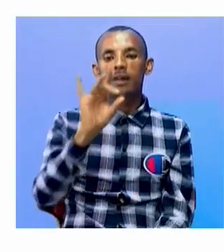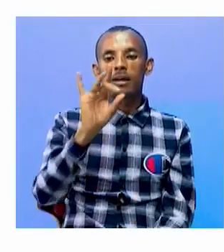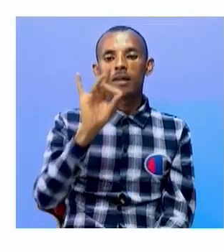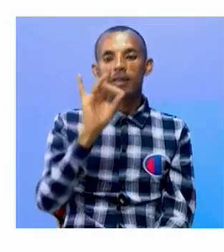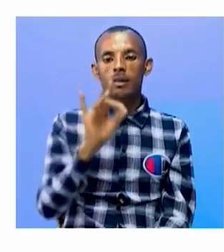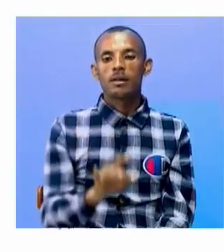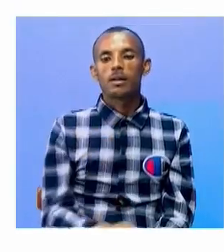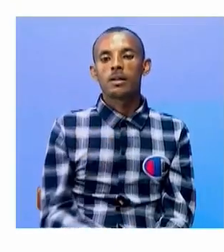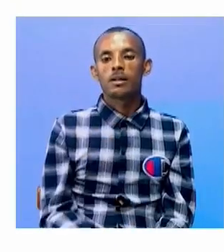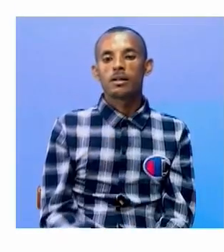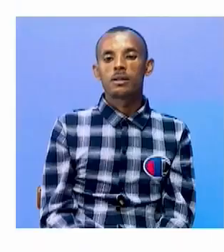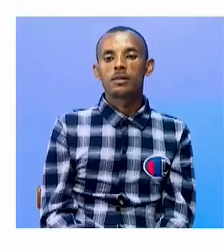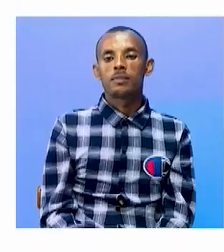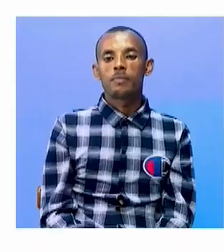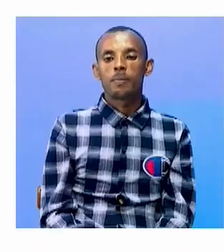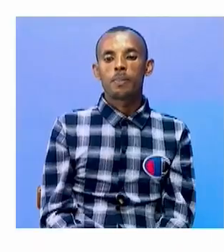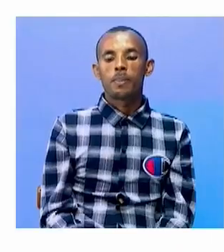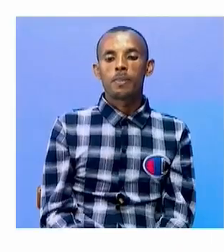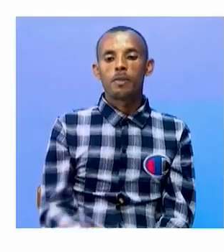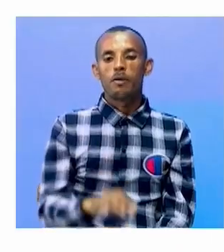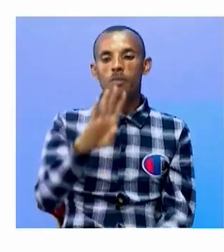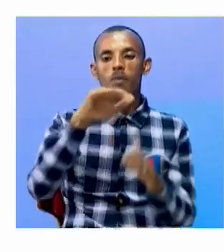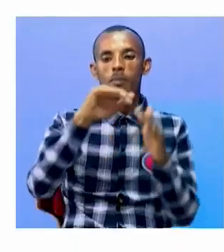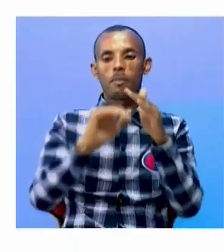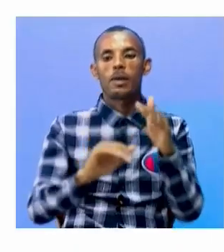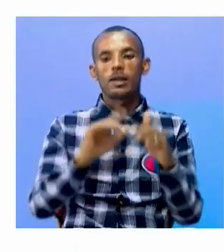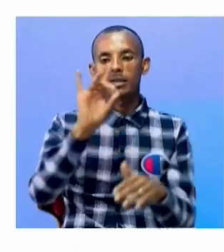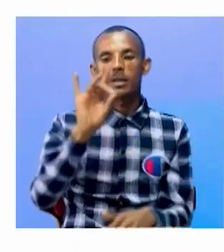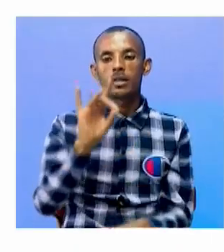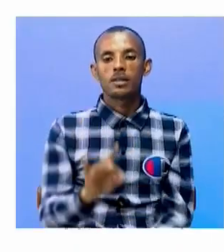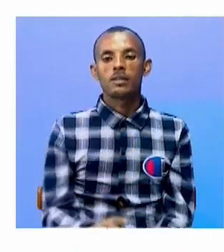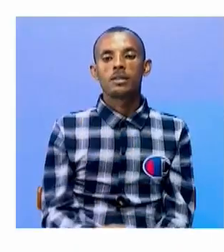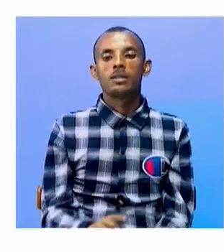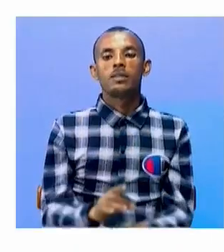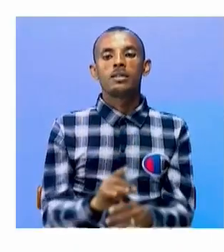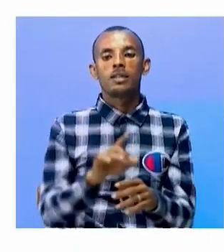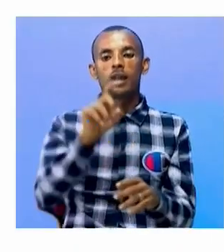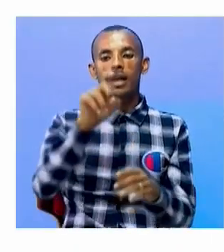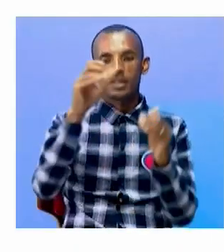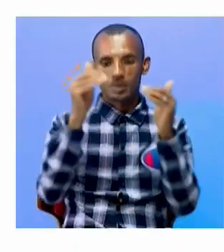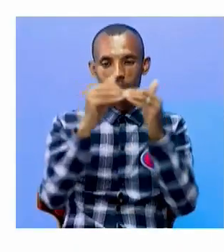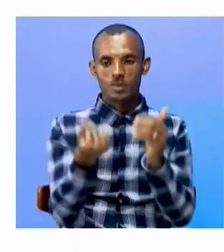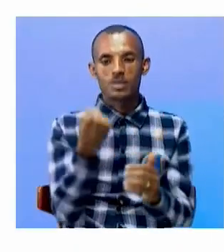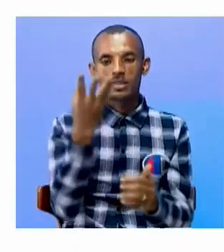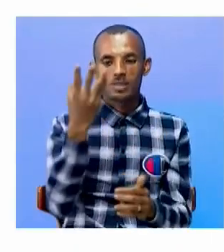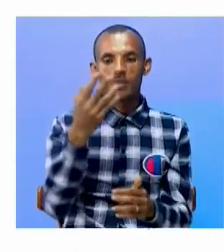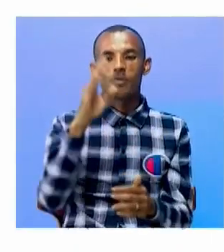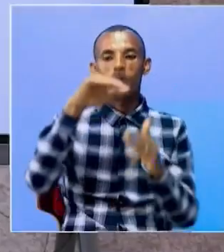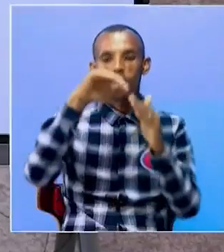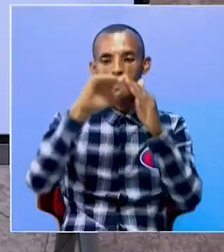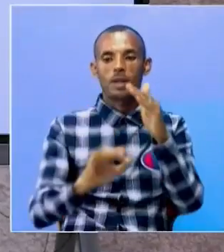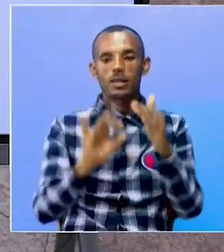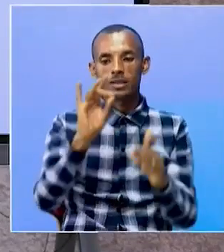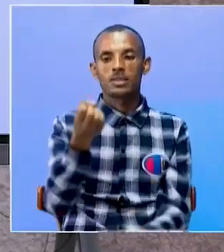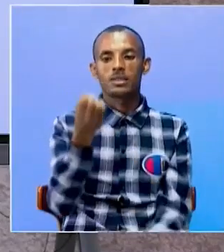it's positive, it becomes here negative. Therefore, x is equal to 4 minus 8 is this.